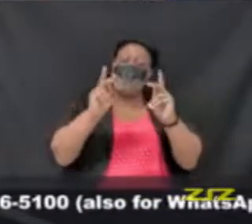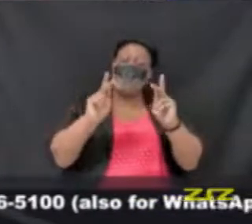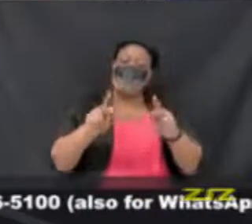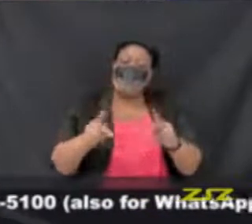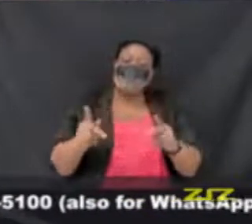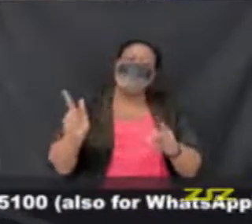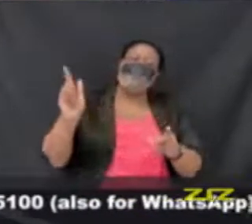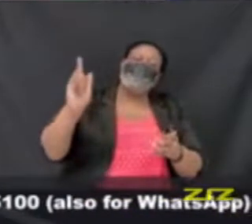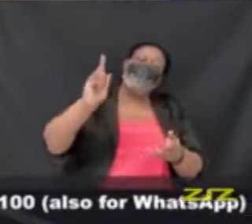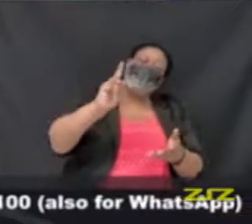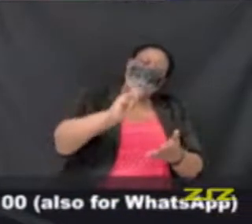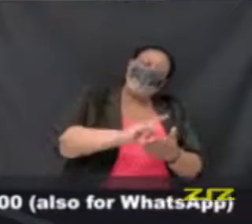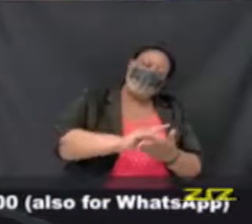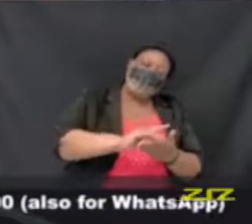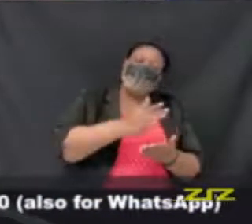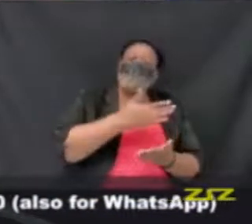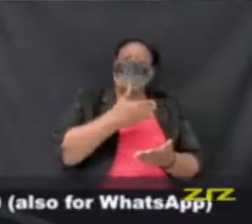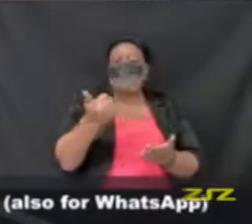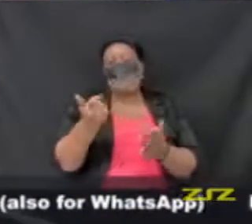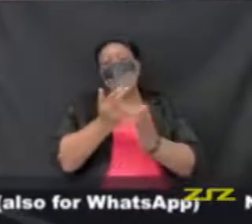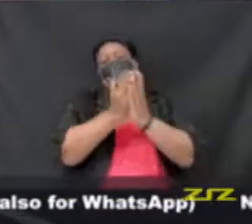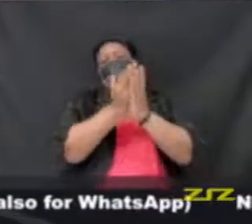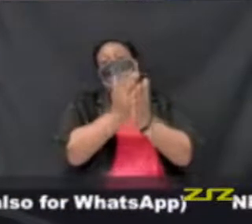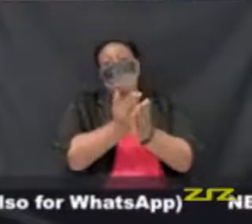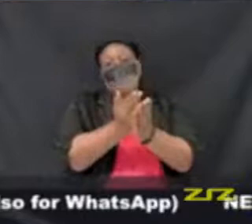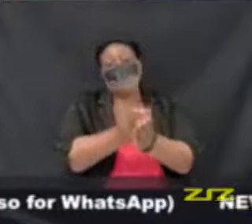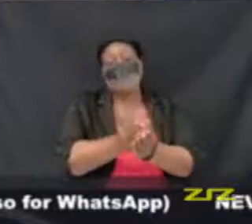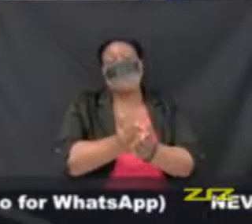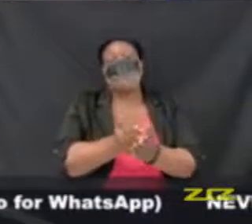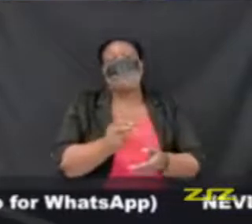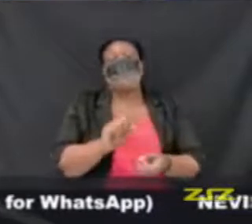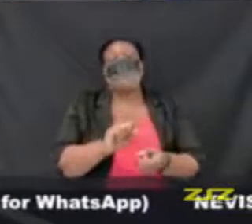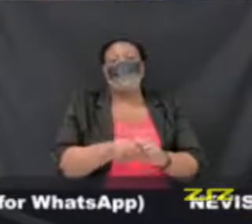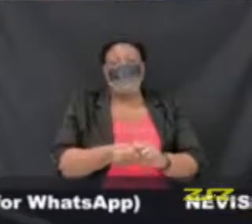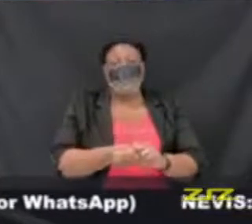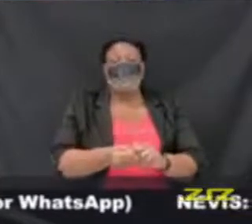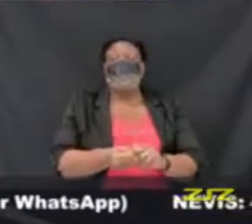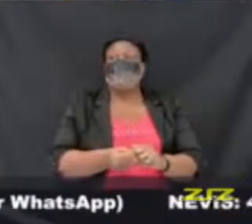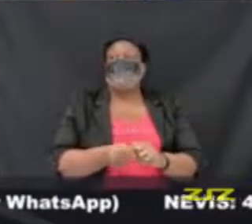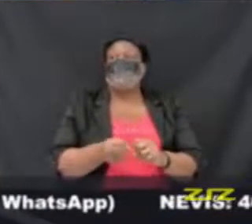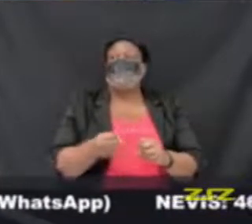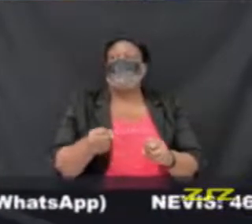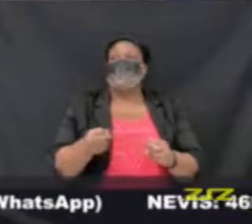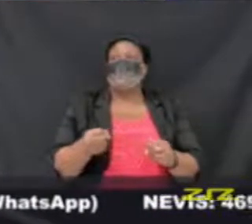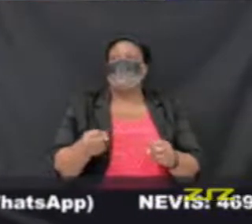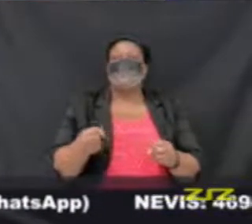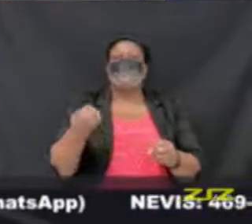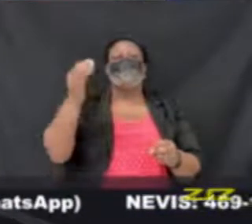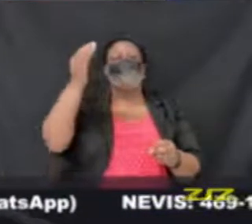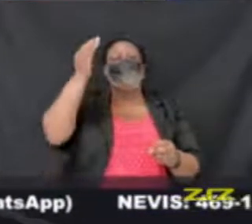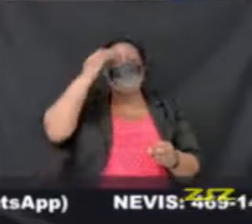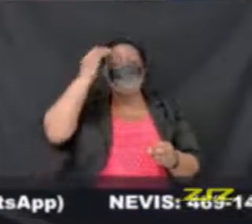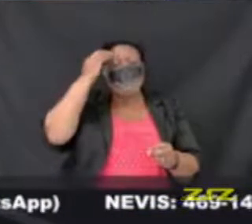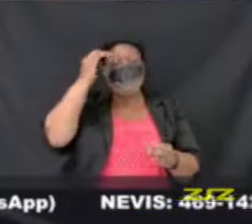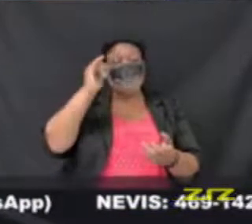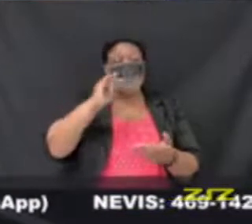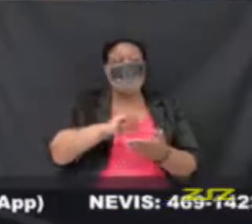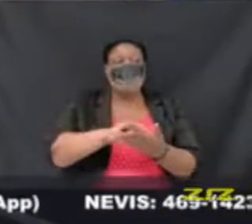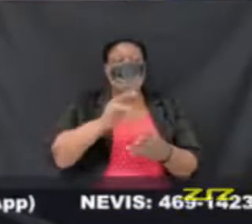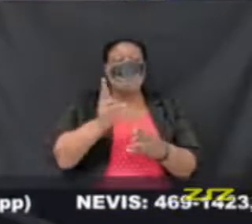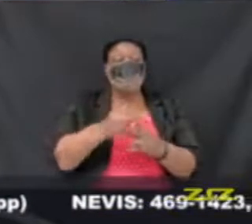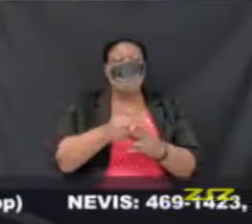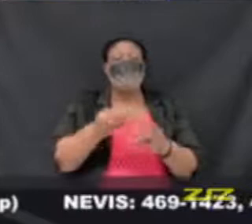travelers by sea and air. And I went a step further and said that we are at risk of the